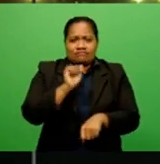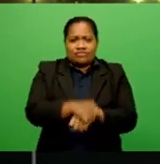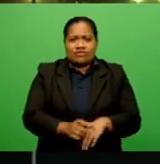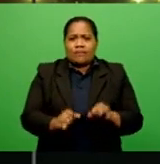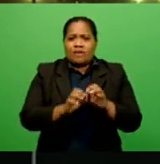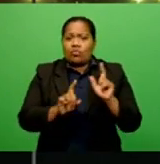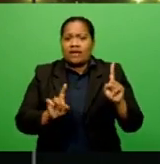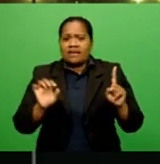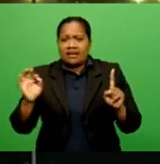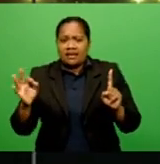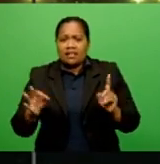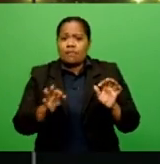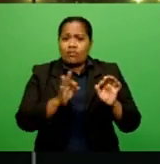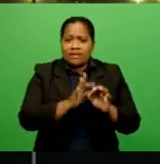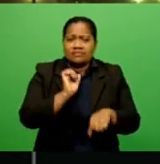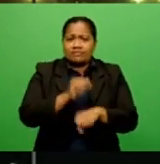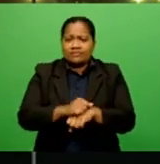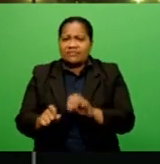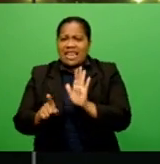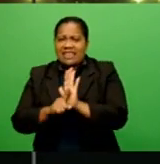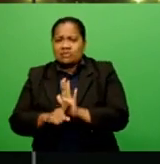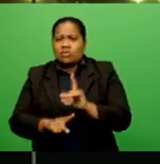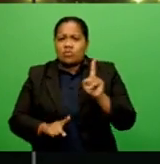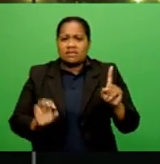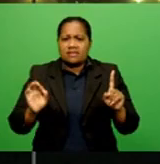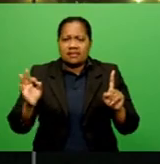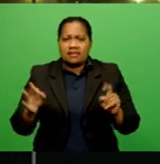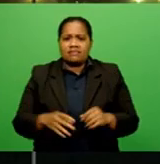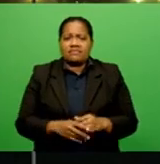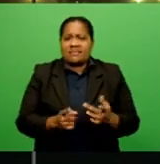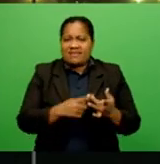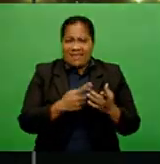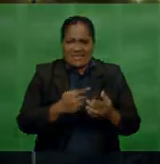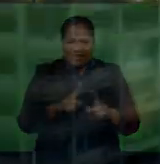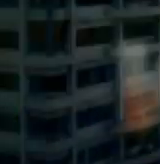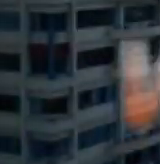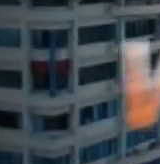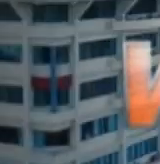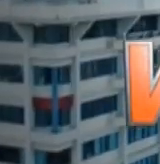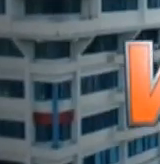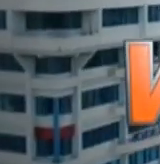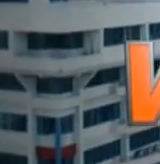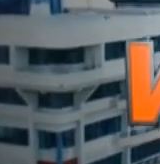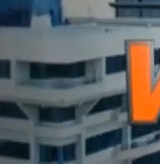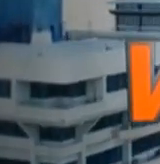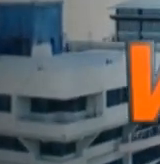Leeds 1-0. And West Brom edges Wolves 3-2.